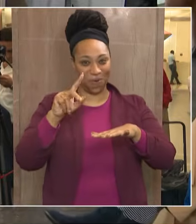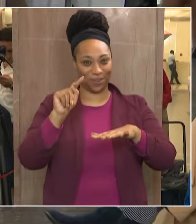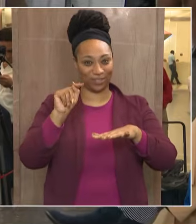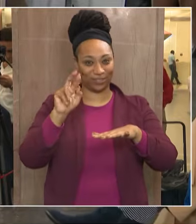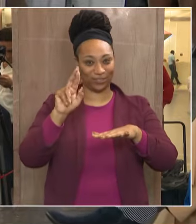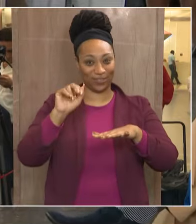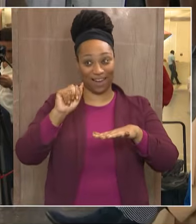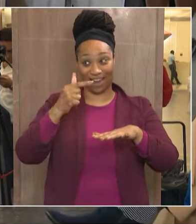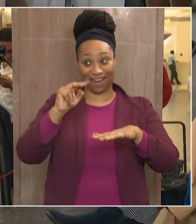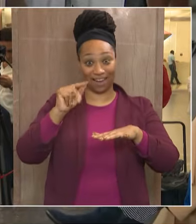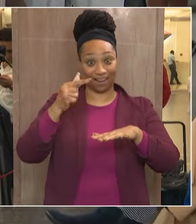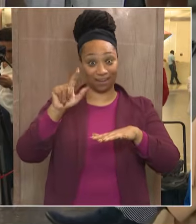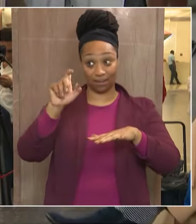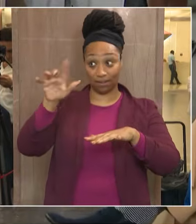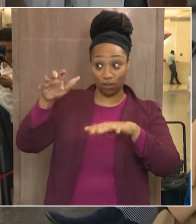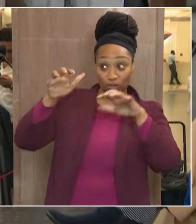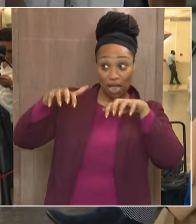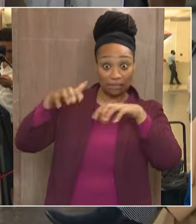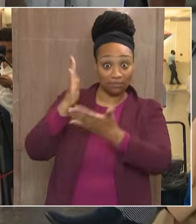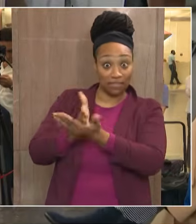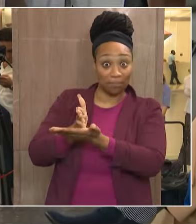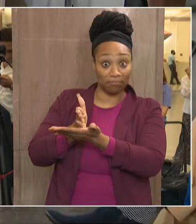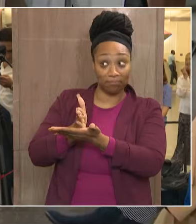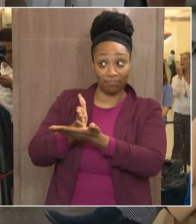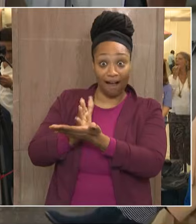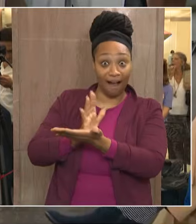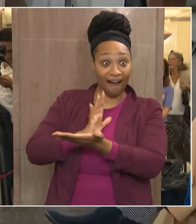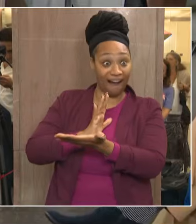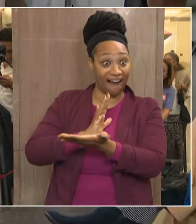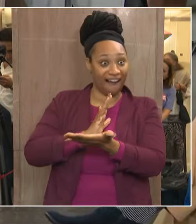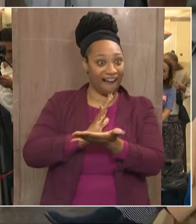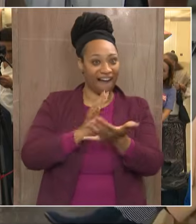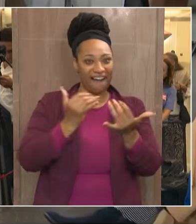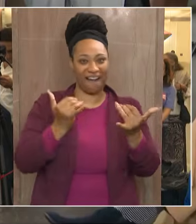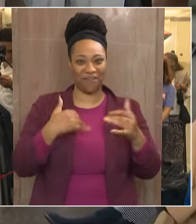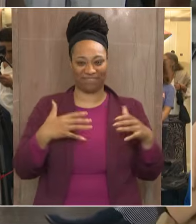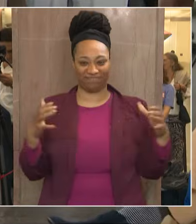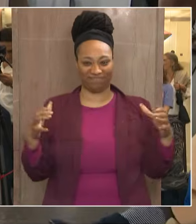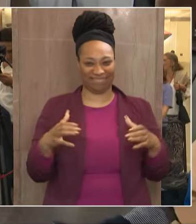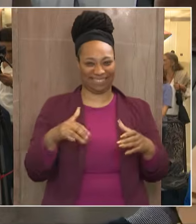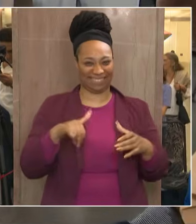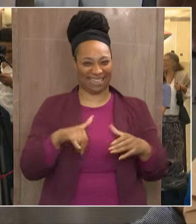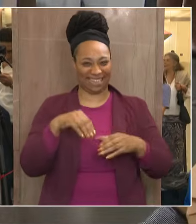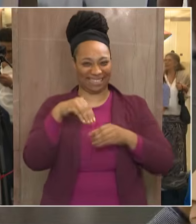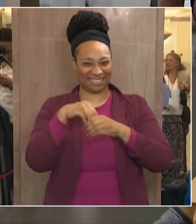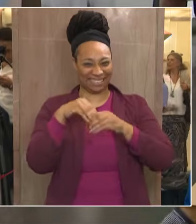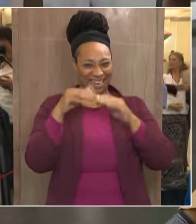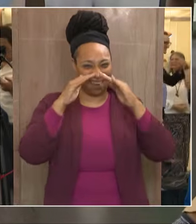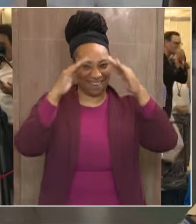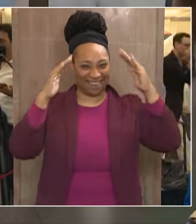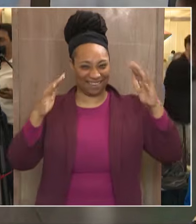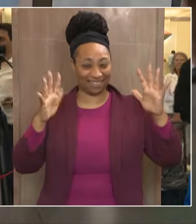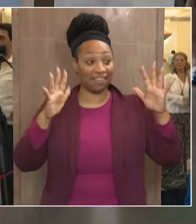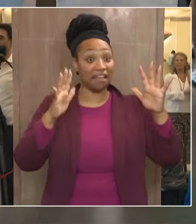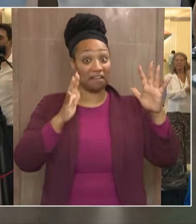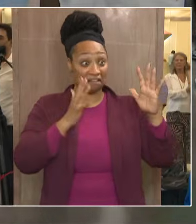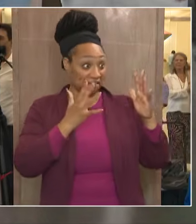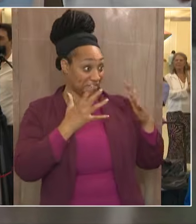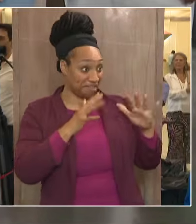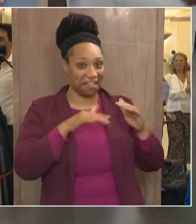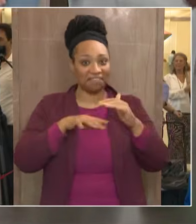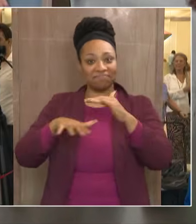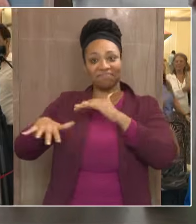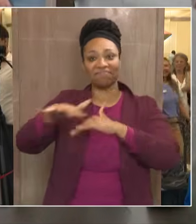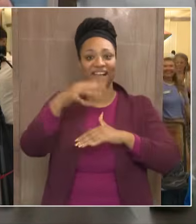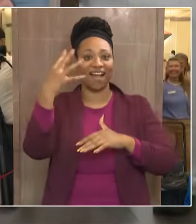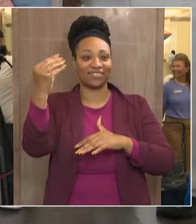in Farragut Square following today's ceremony, where you can enjoy music from our friends at the DC Jazz